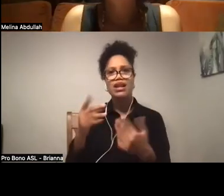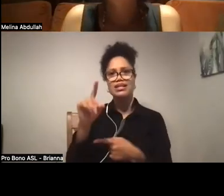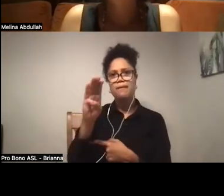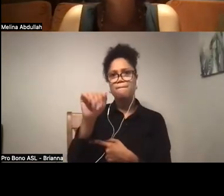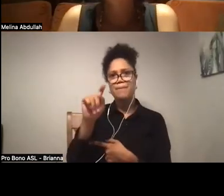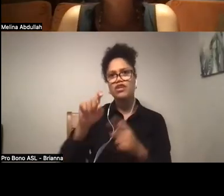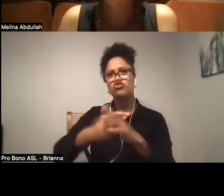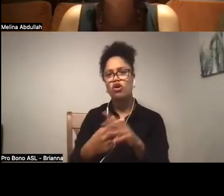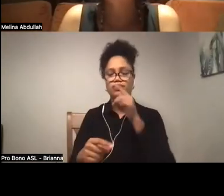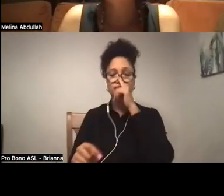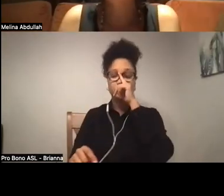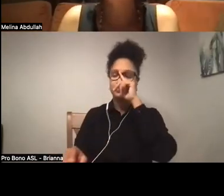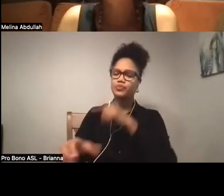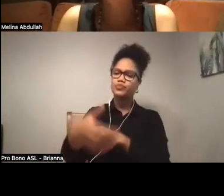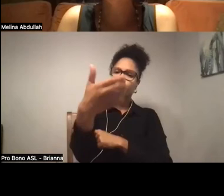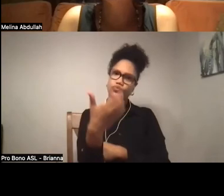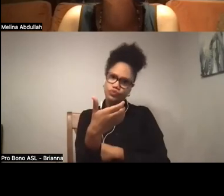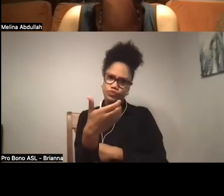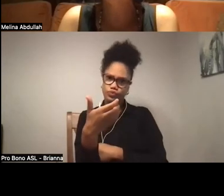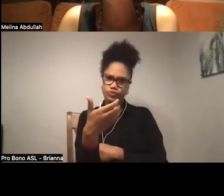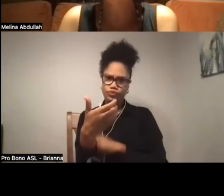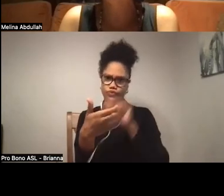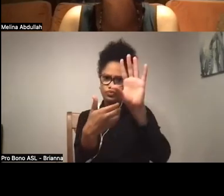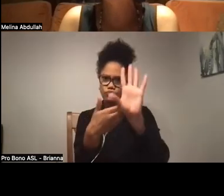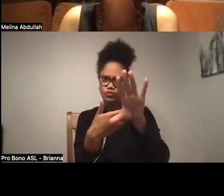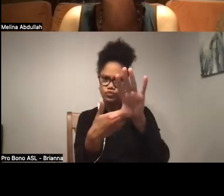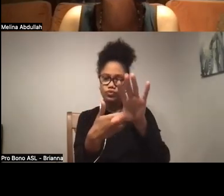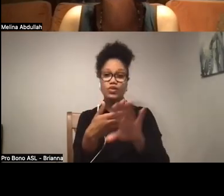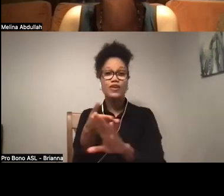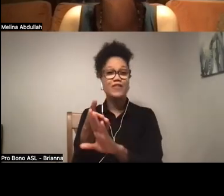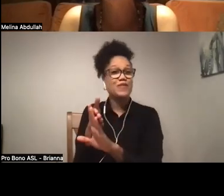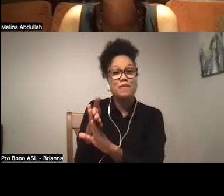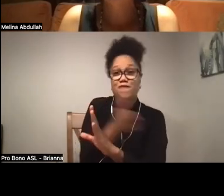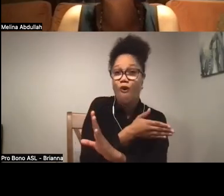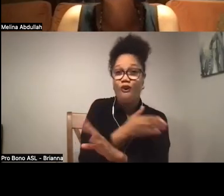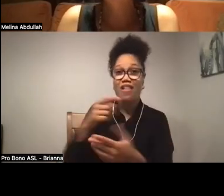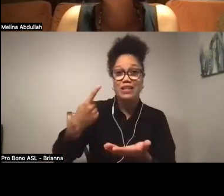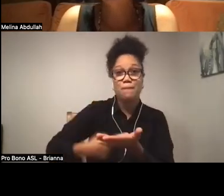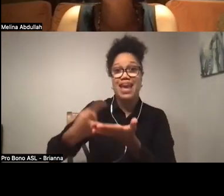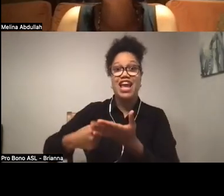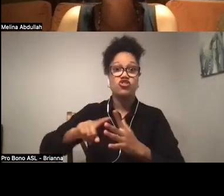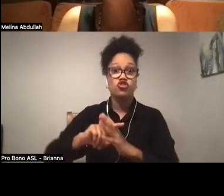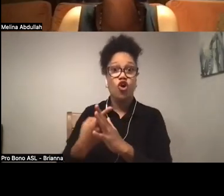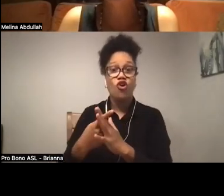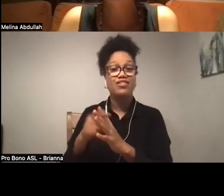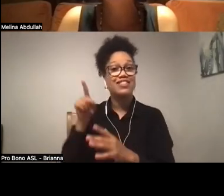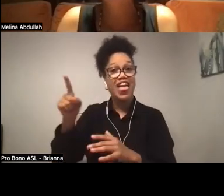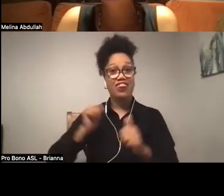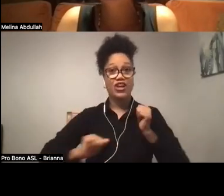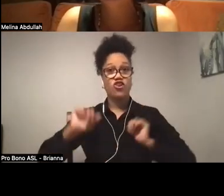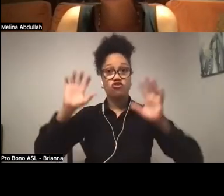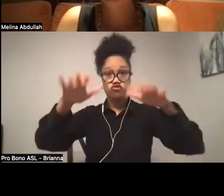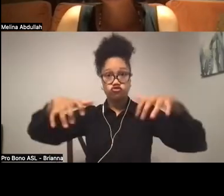And just minutes before the televised debate was to start, in a theater that held